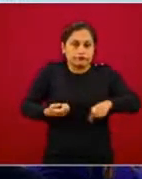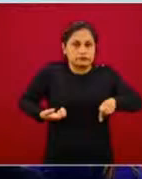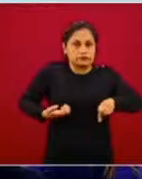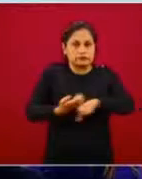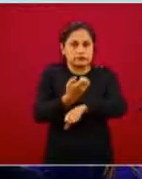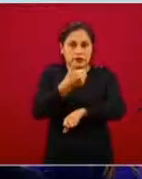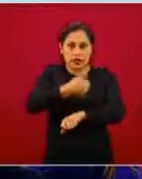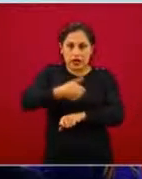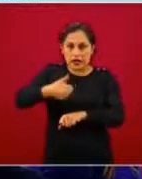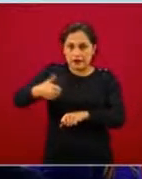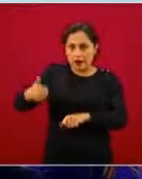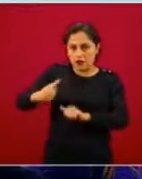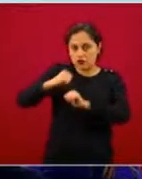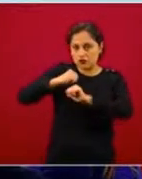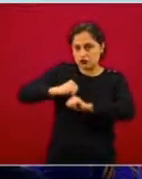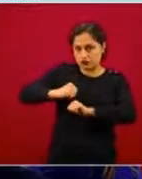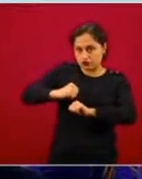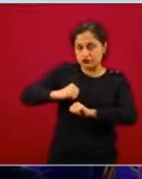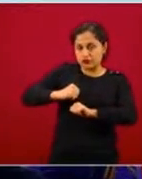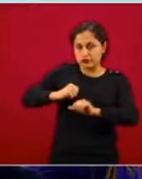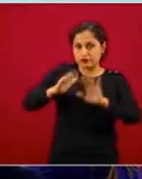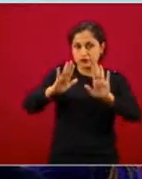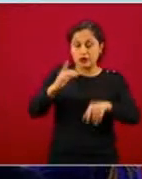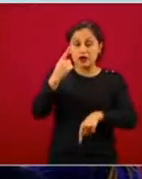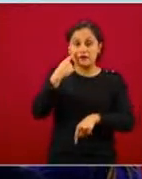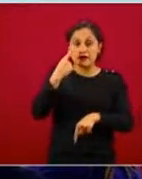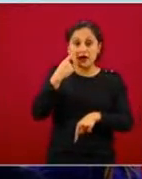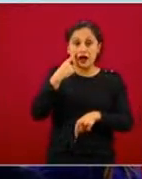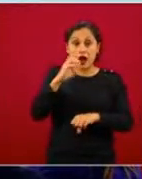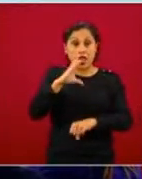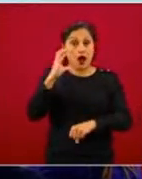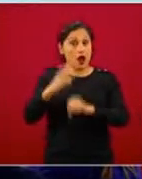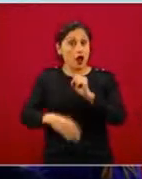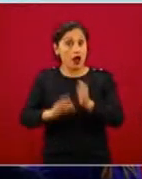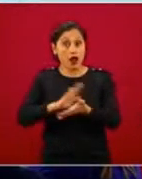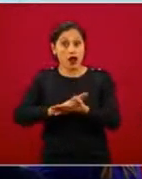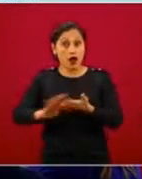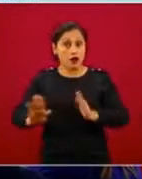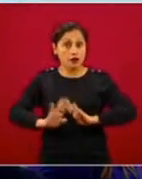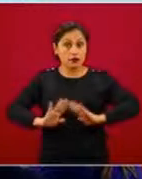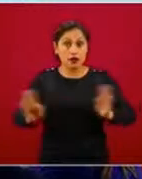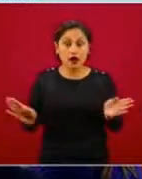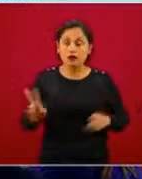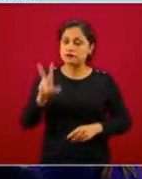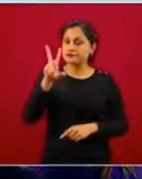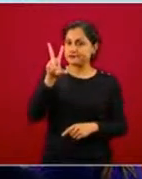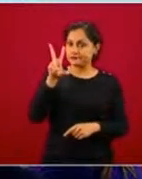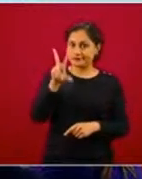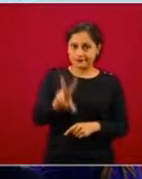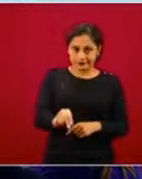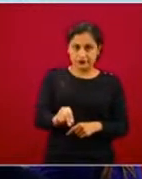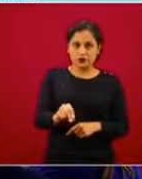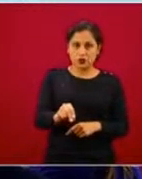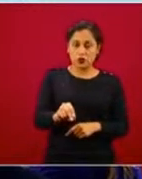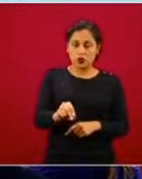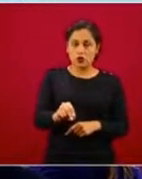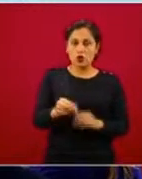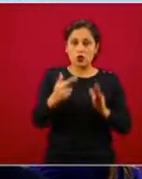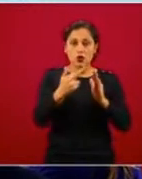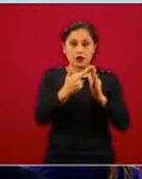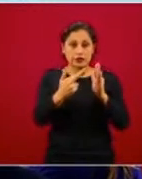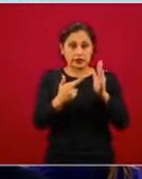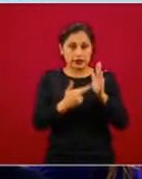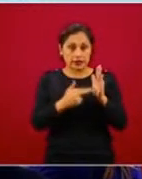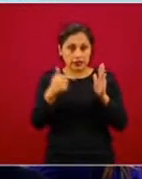estatales. governor, Que the quede muy claro, states no have se the han terminado. power No se han to terminado las medidas de dictate what restricción de is la going movilidad. on in